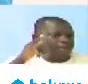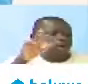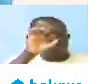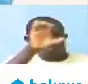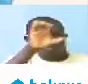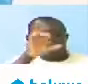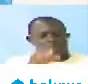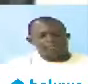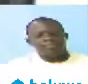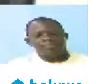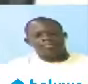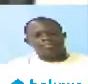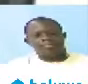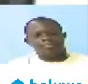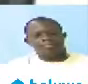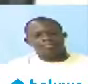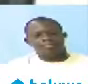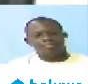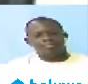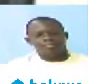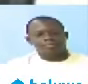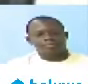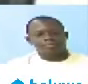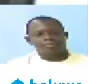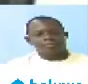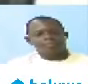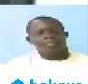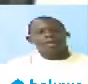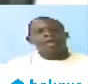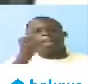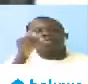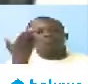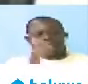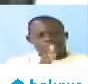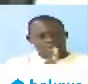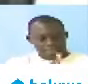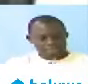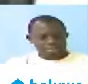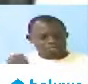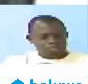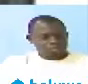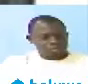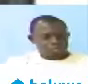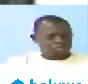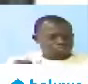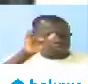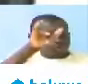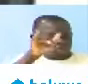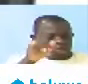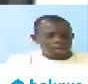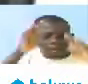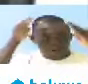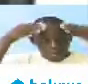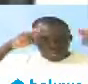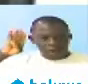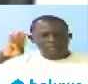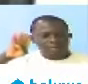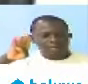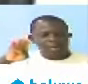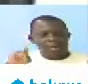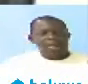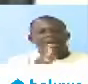altara lay biri ba ngo ka a birum bula ko ndi la Burkina Faso. Yes, when we boarded that plane in Burkina Faso, manta la